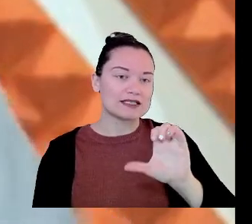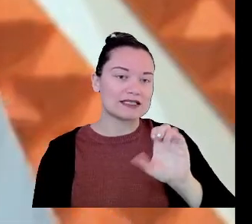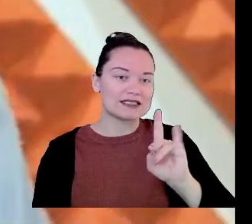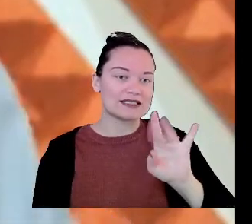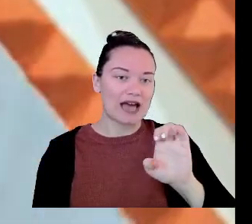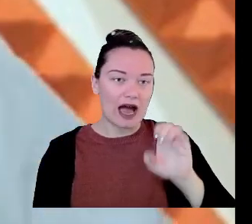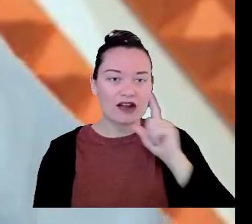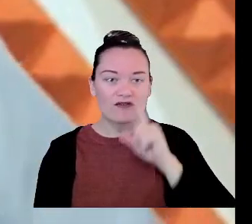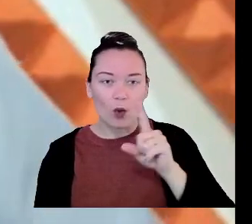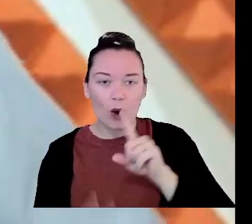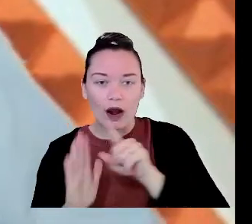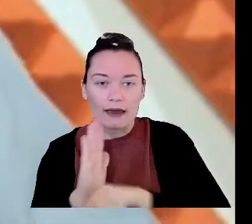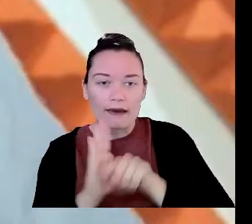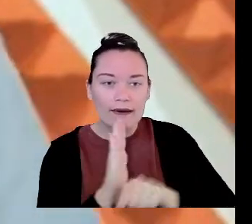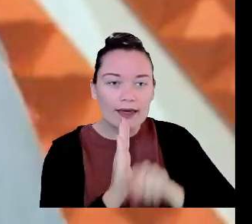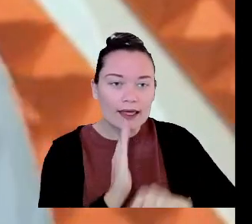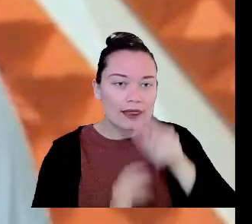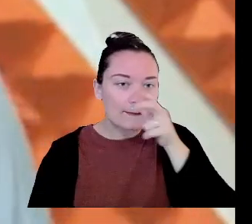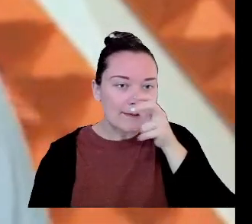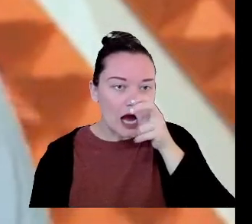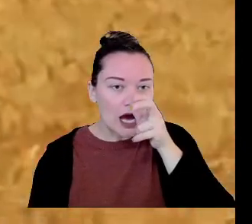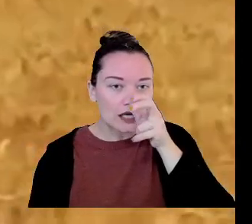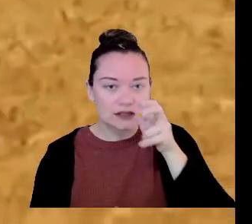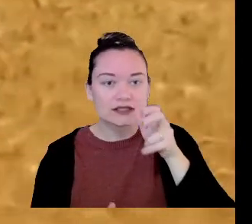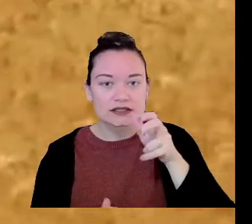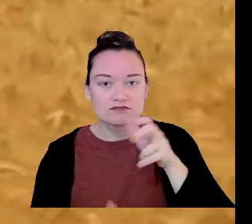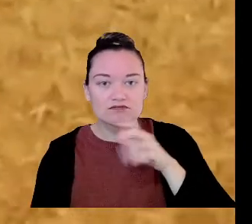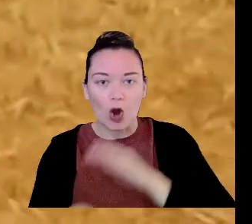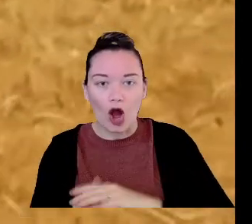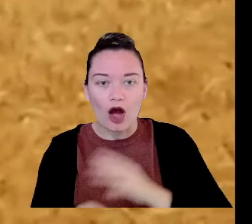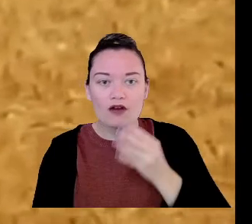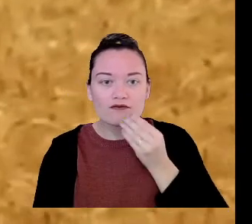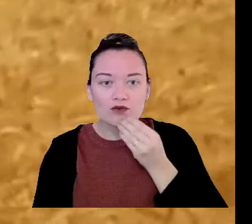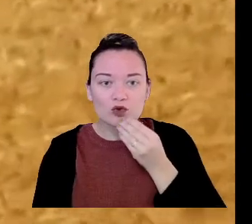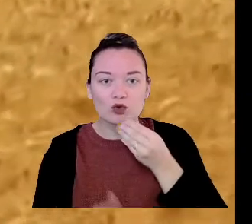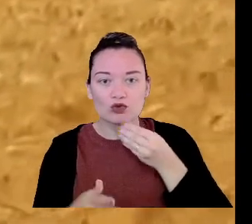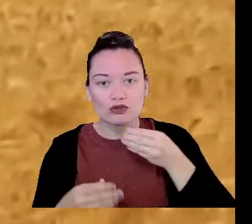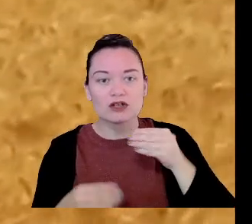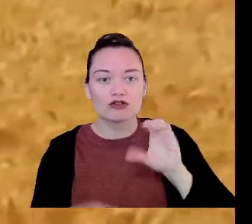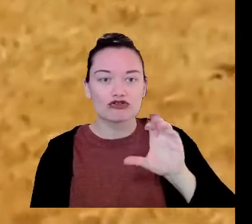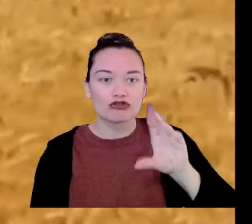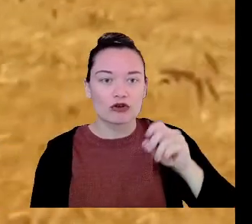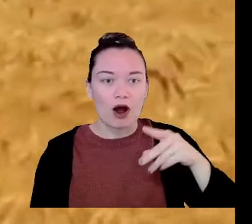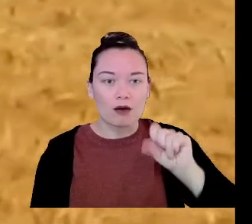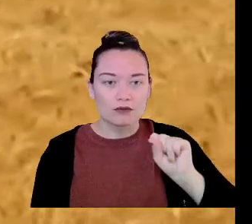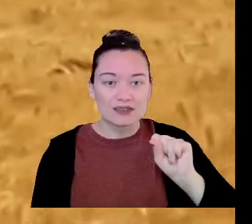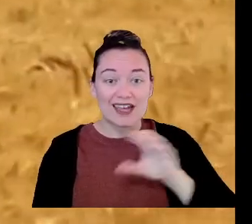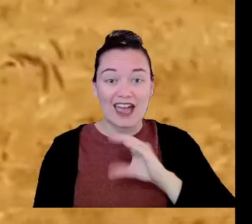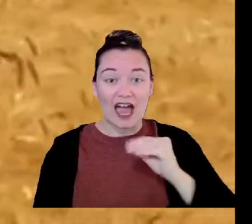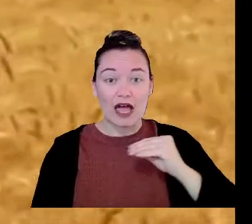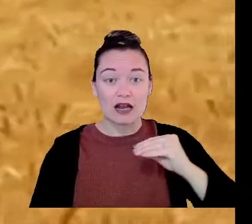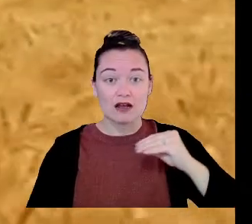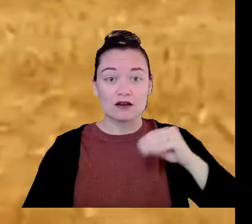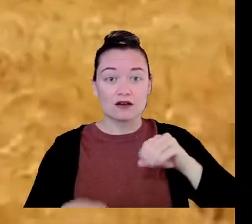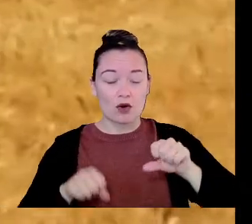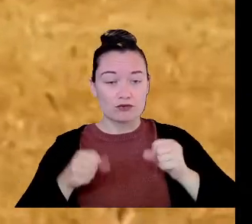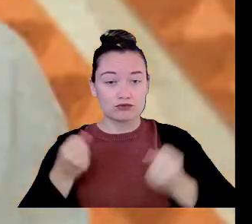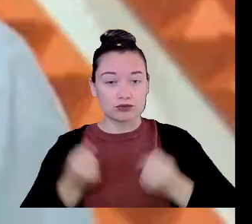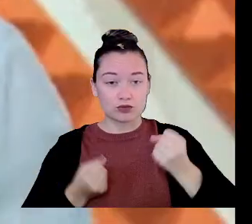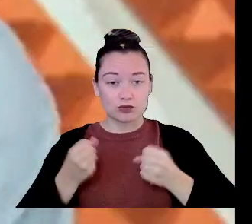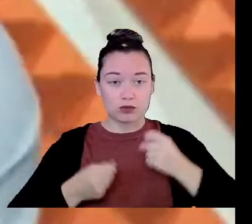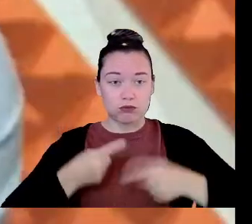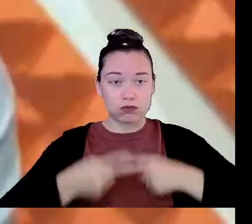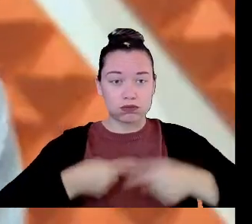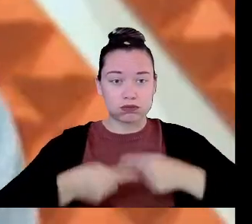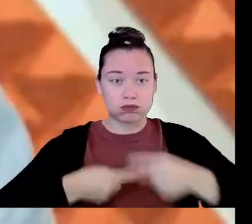before, so I went along with him and did it. And something as simple as baling hay. when you really understand the process of everything